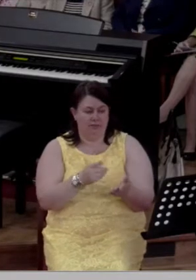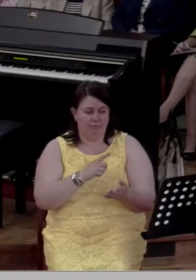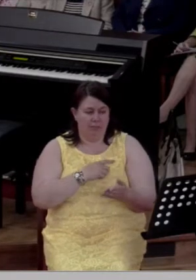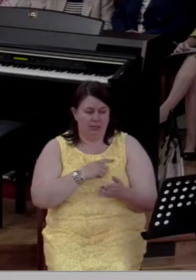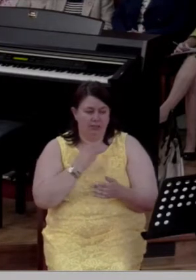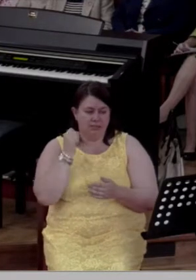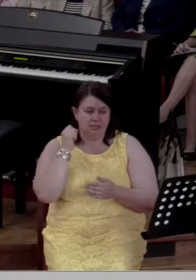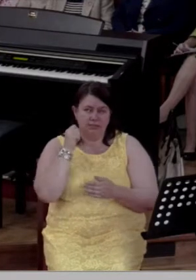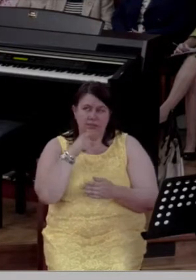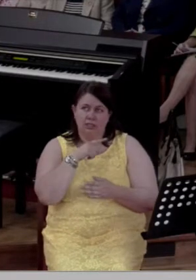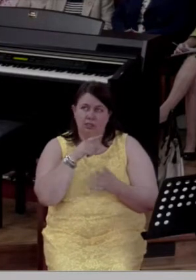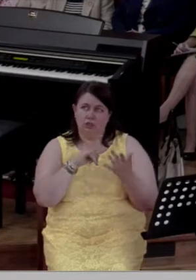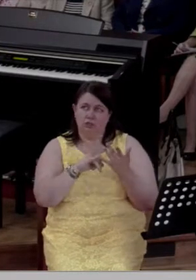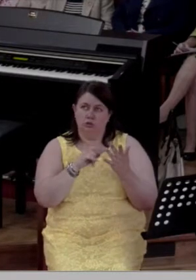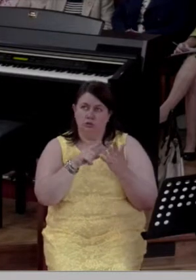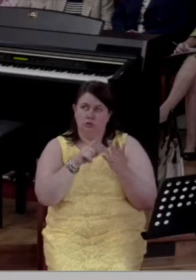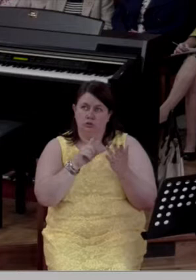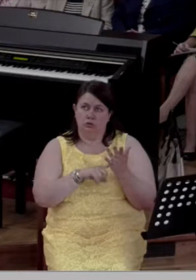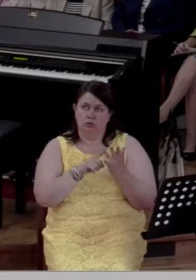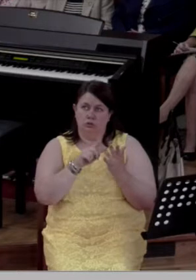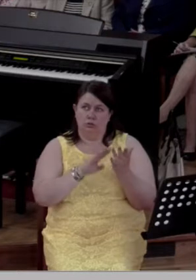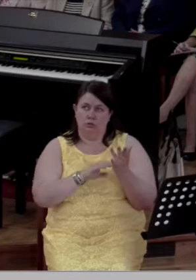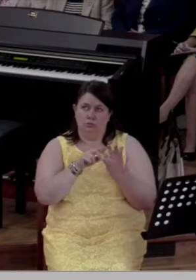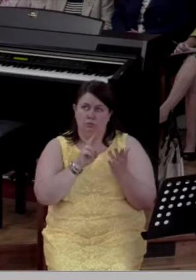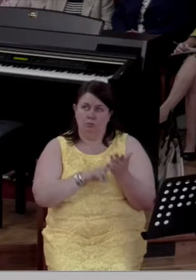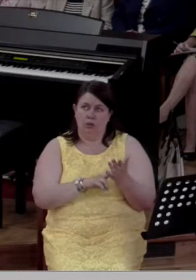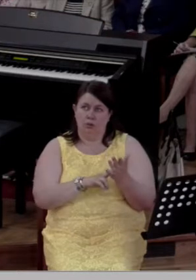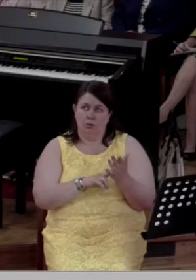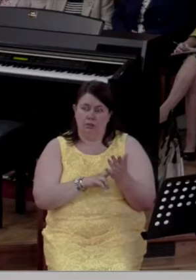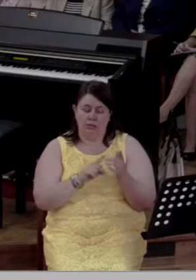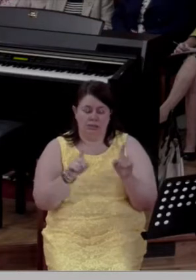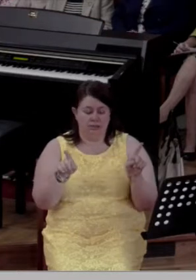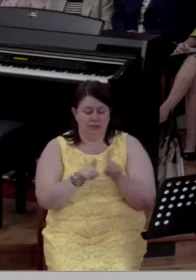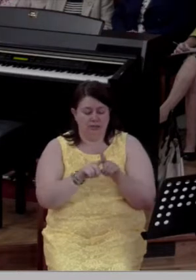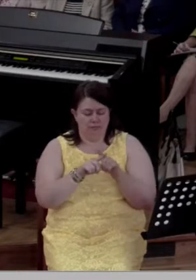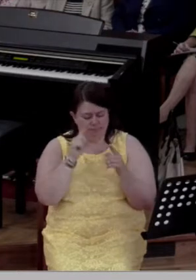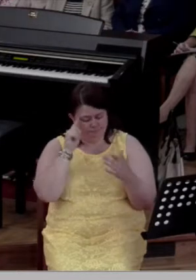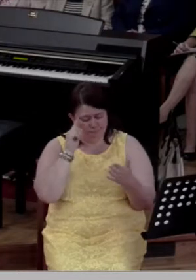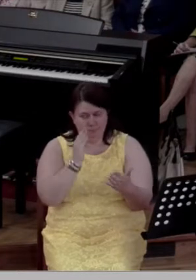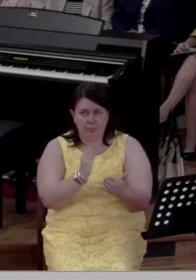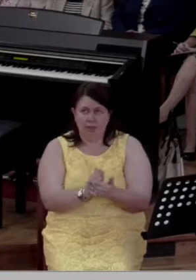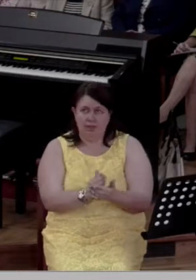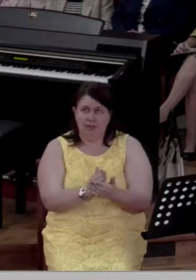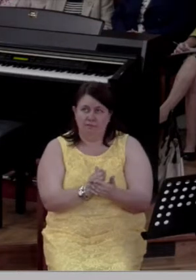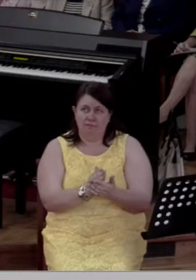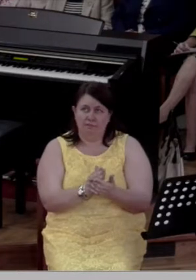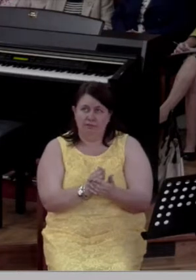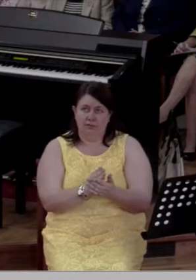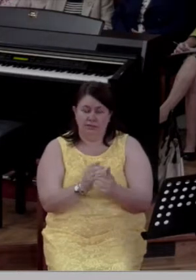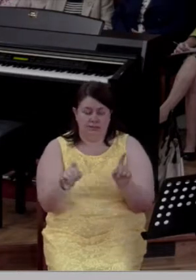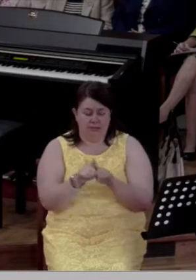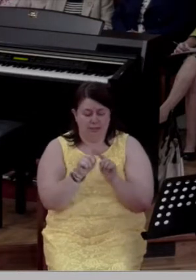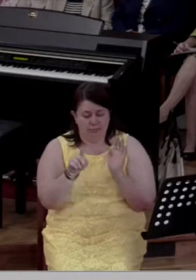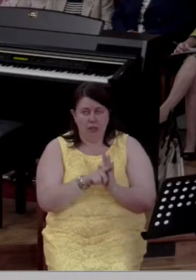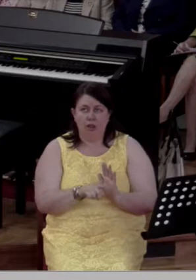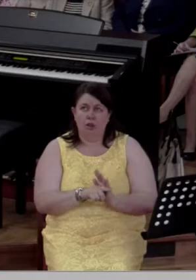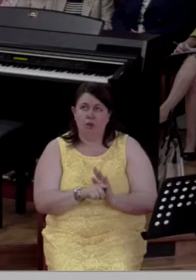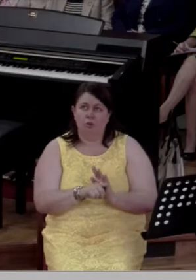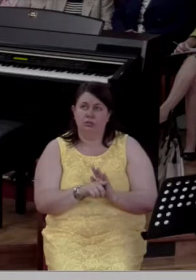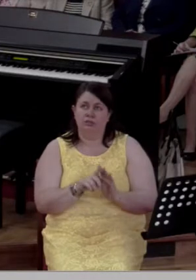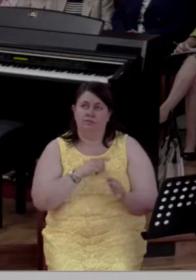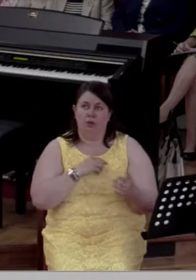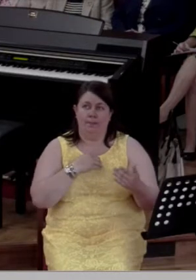devotion to keep your commands, statutes, and decrees, to do everything to build the